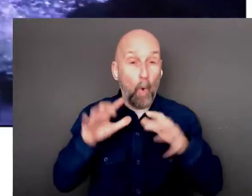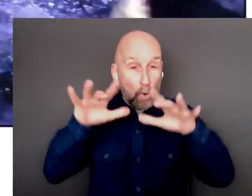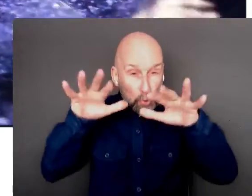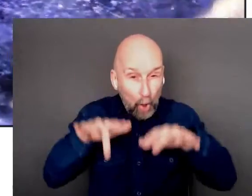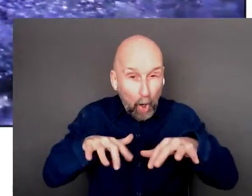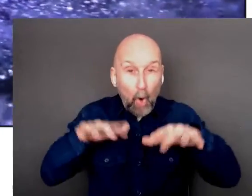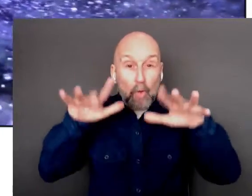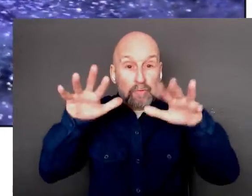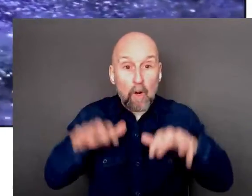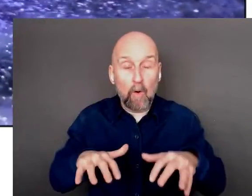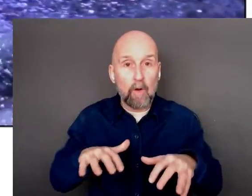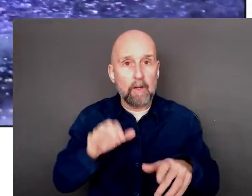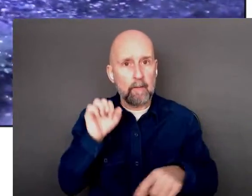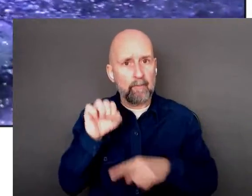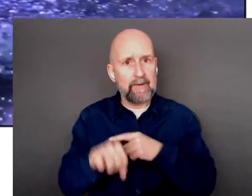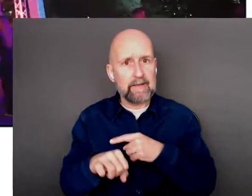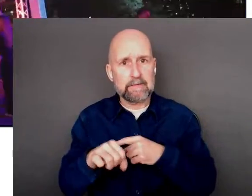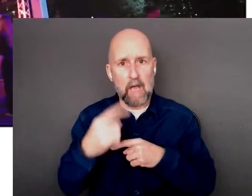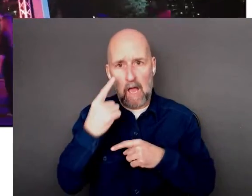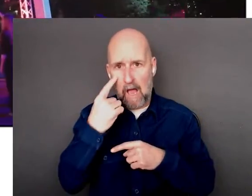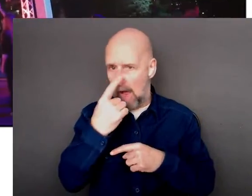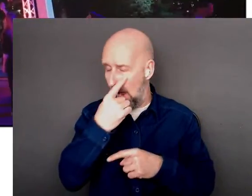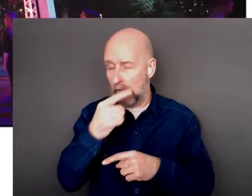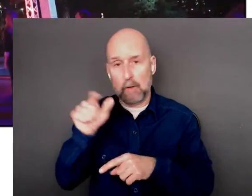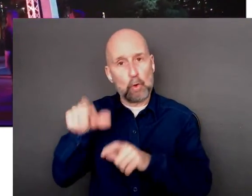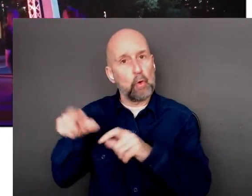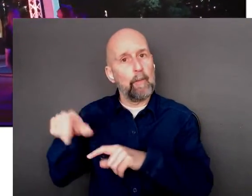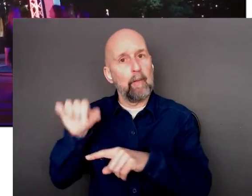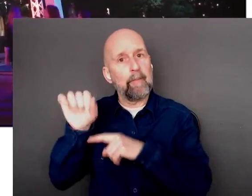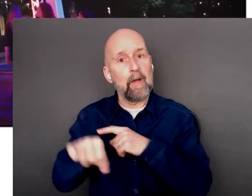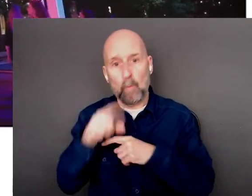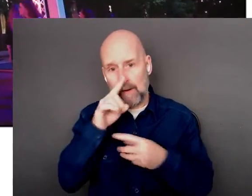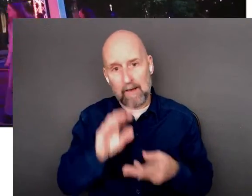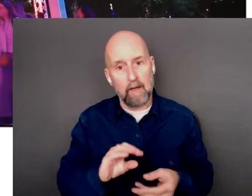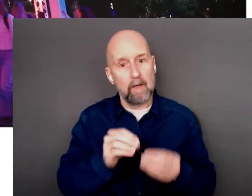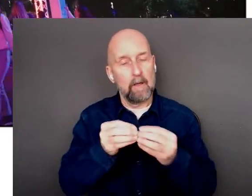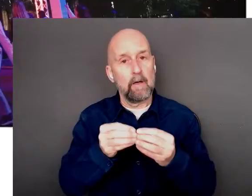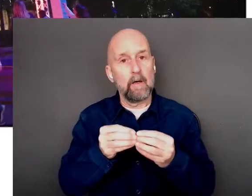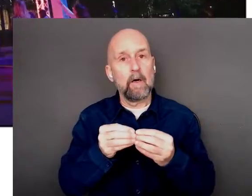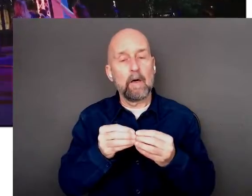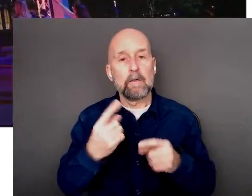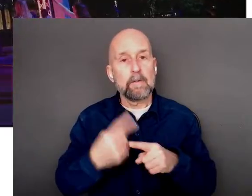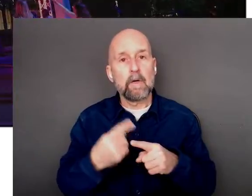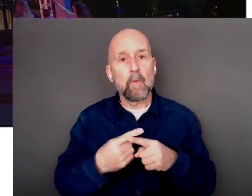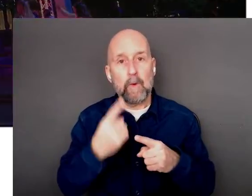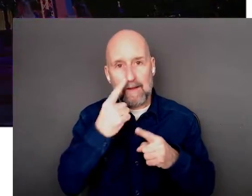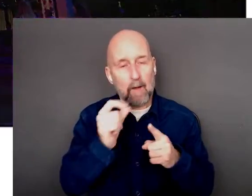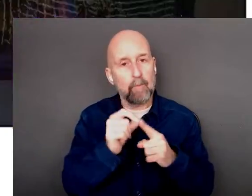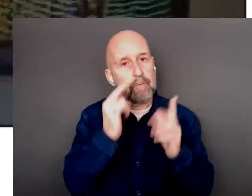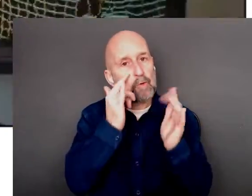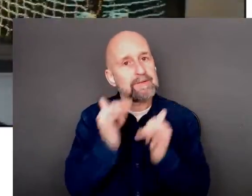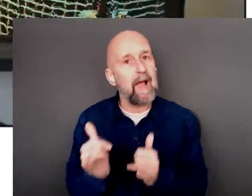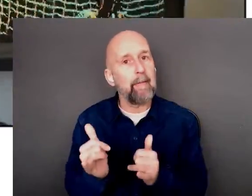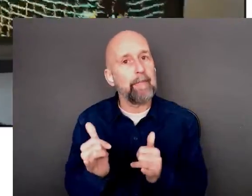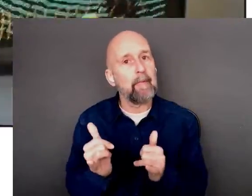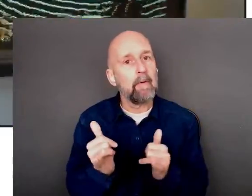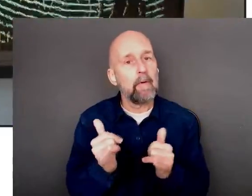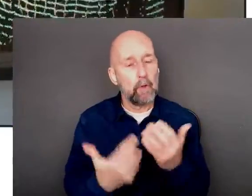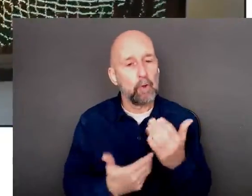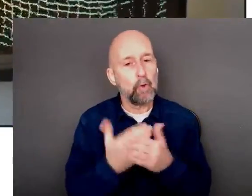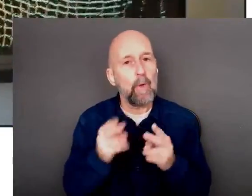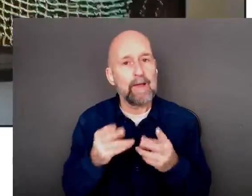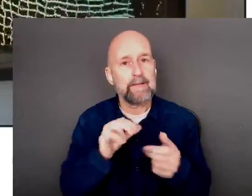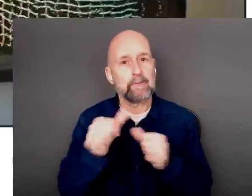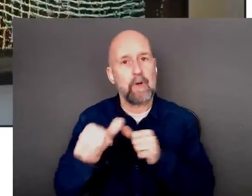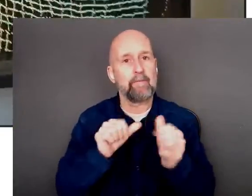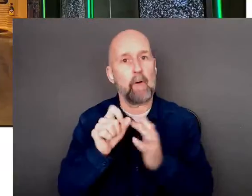So we can use this and just really rapidly start prototyping new interactions and new ways for projects